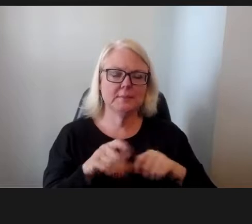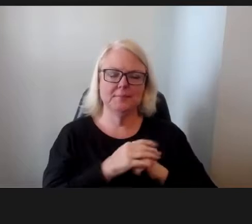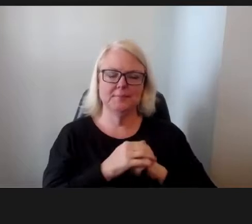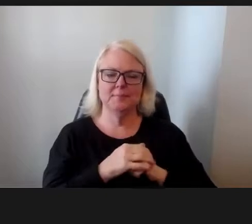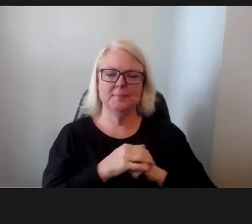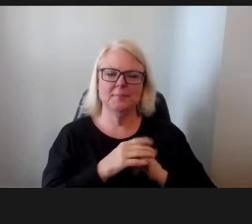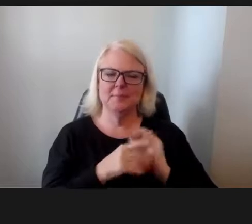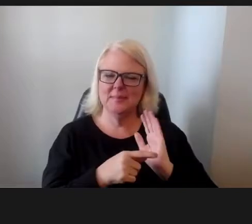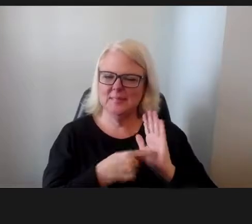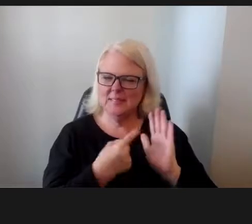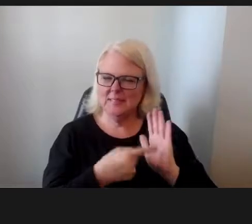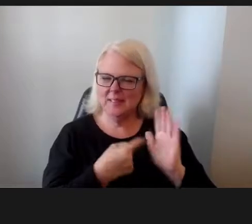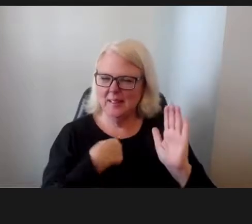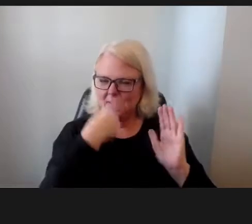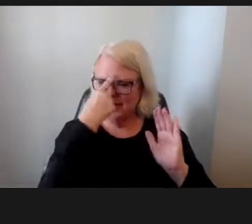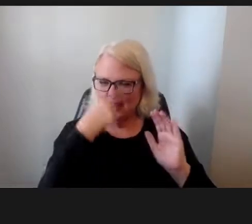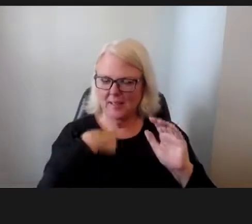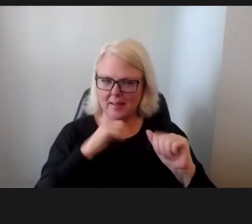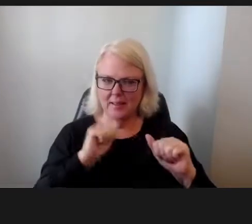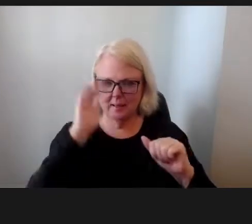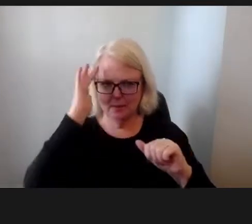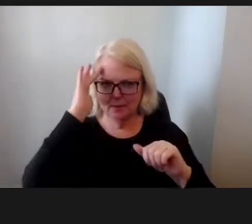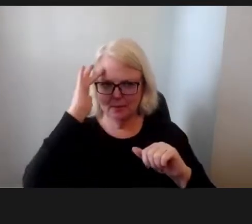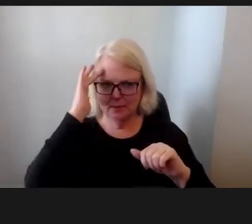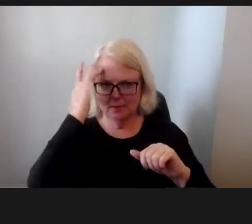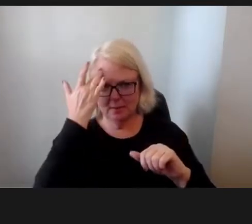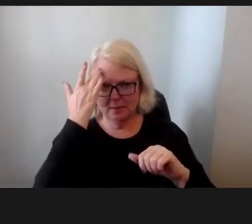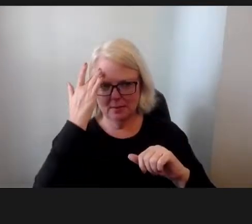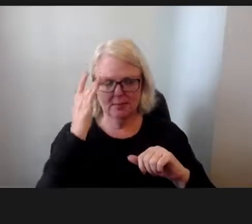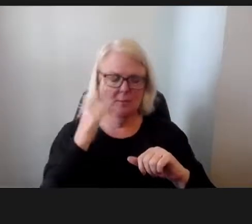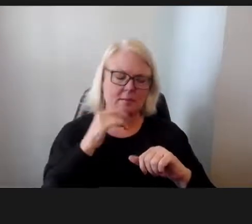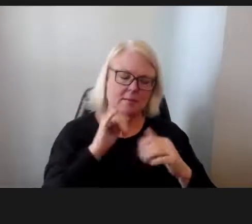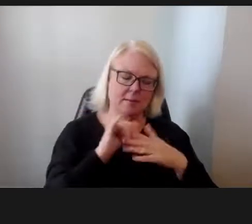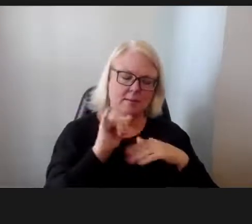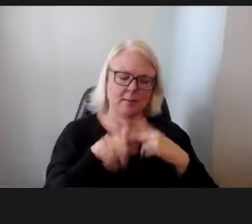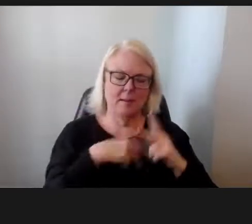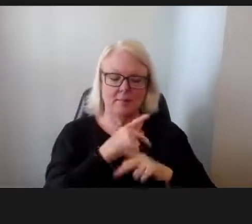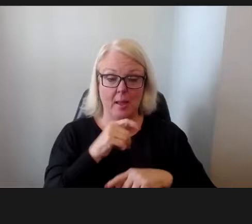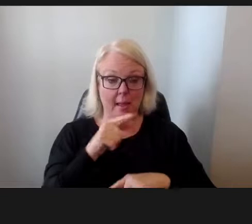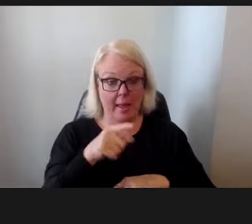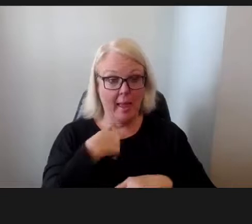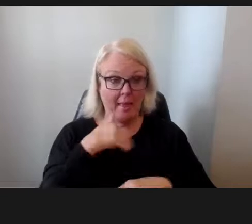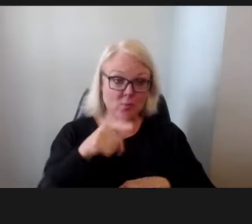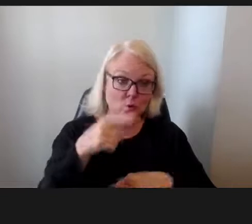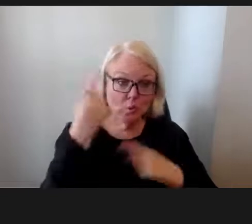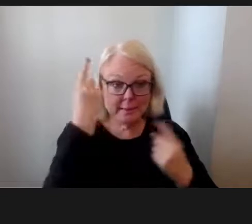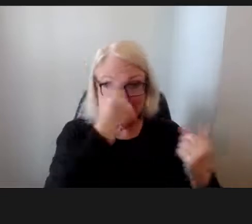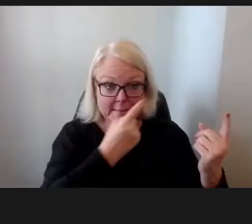Sometimes I think I can be annoyingly disingenuous with this kind of question, like, have you considered?